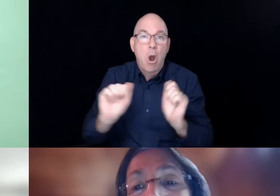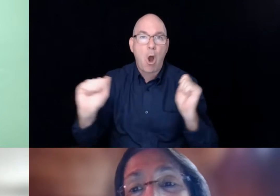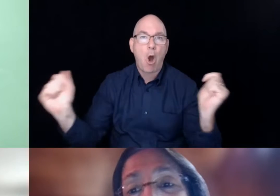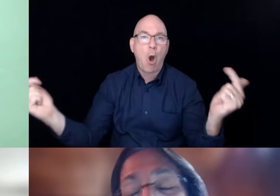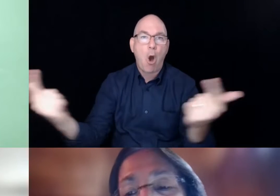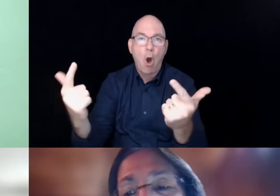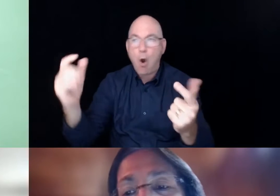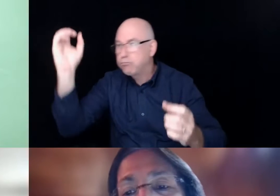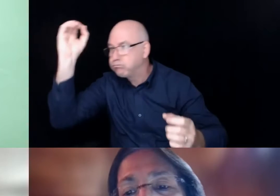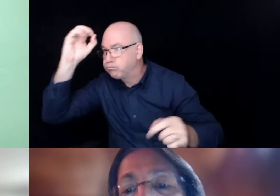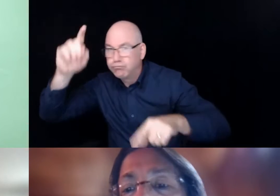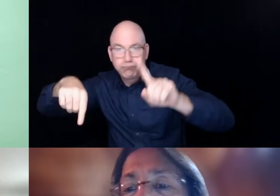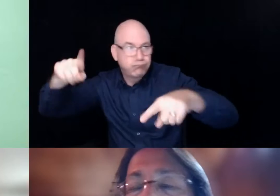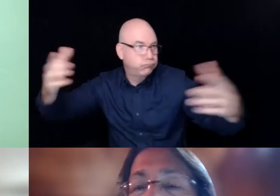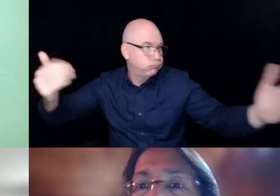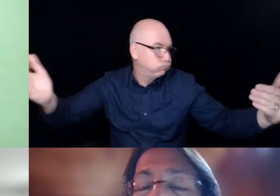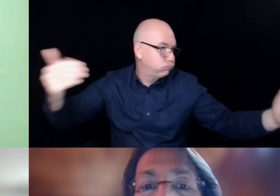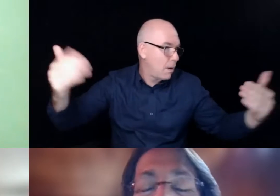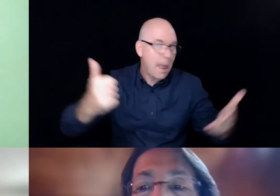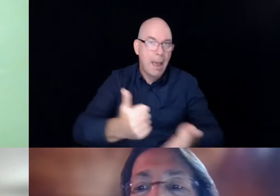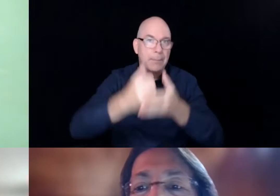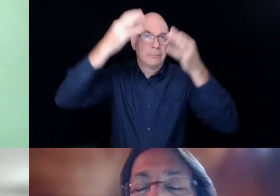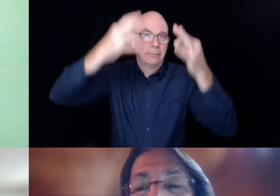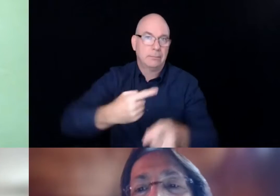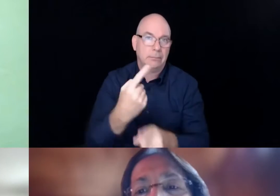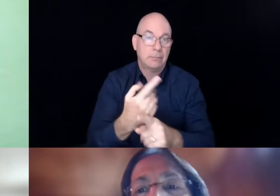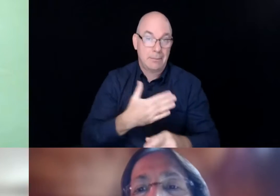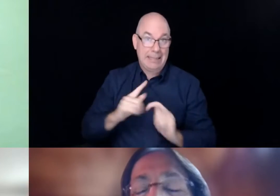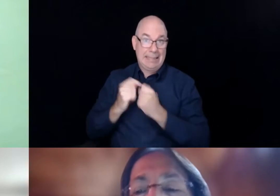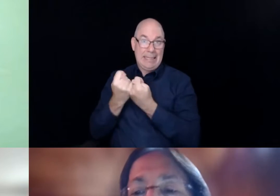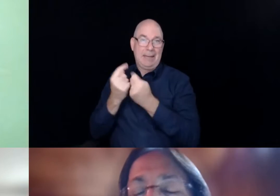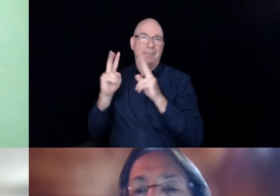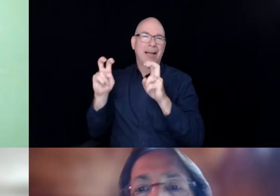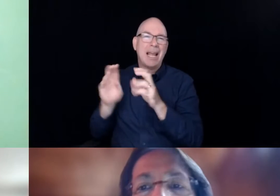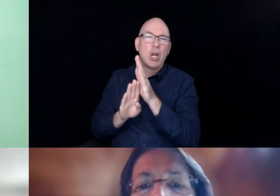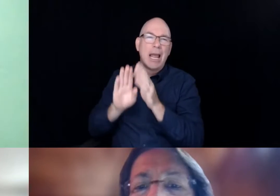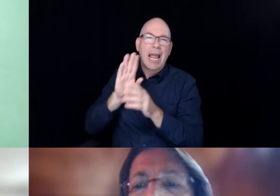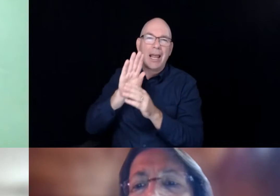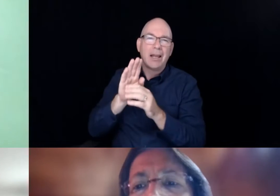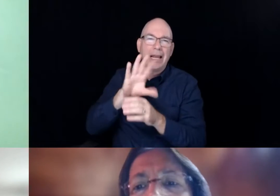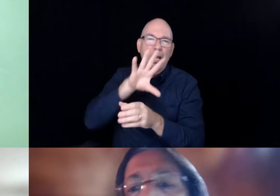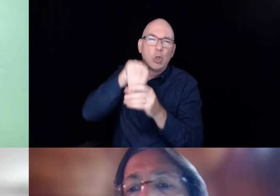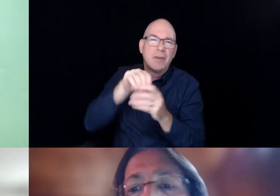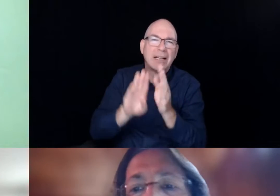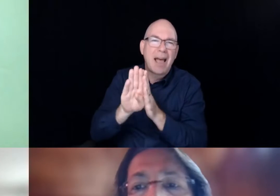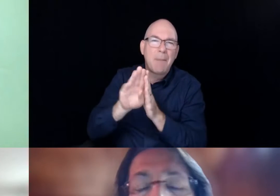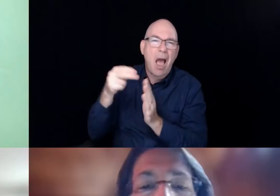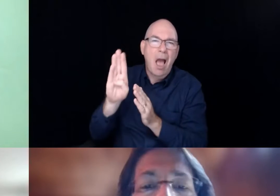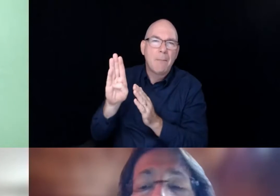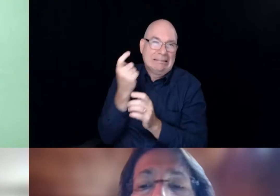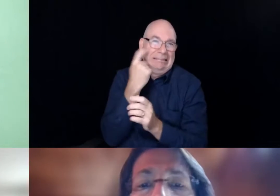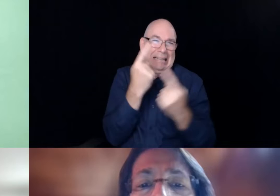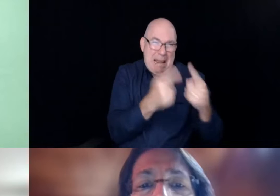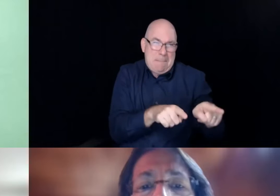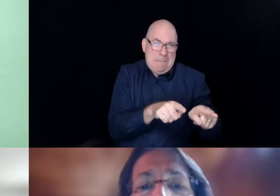voices to make the best choices. And our team in the Inclusive Development Hub recently reminded me of an excellent example of that, just a